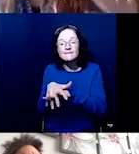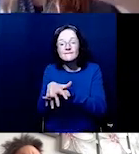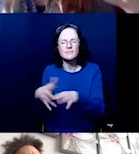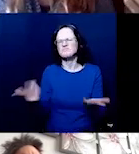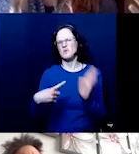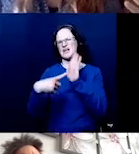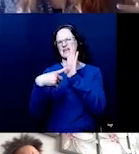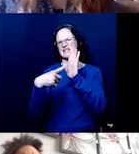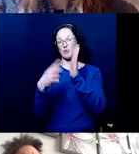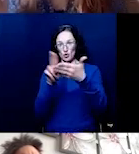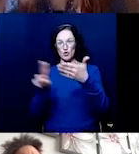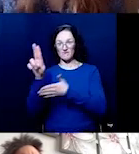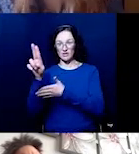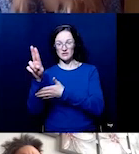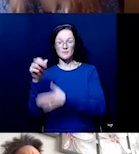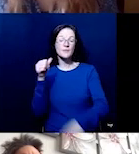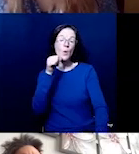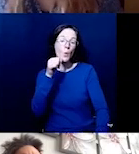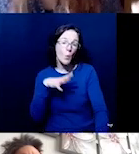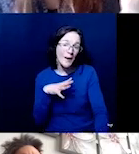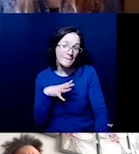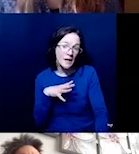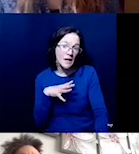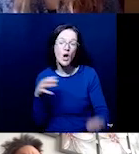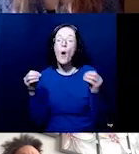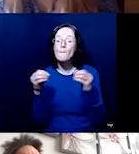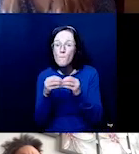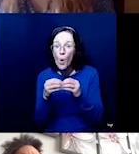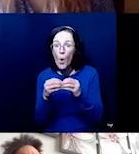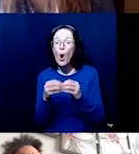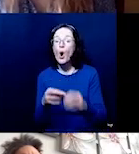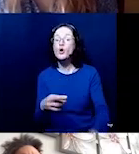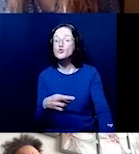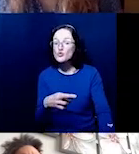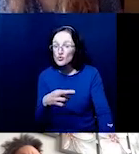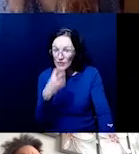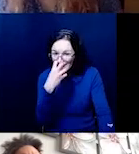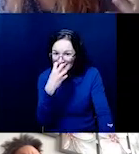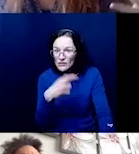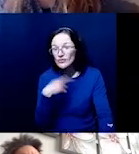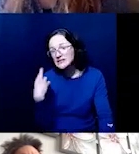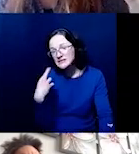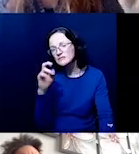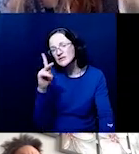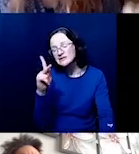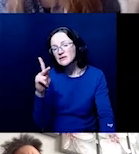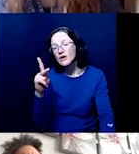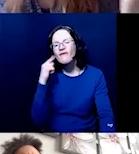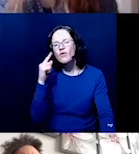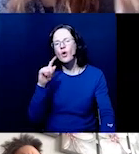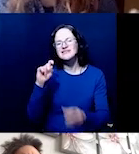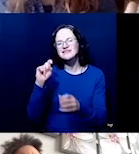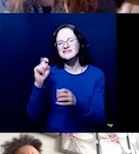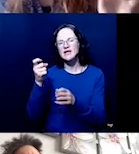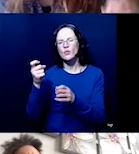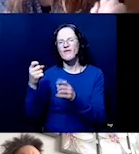universities, women have a higher risk of experiencing sexual violences, sadly. But the risk is